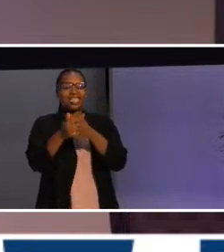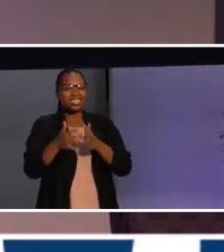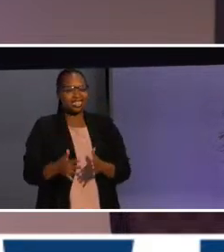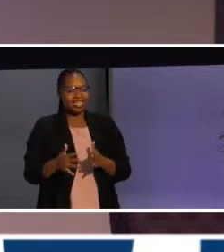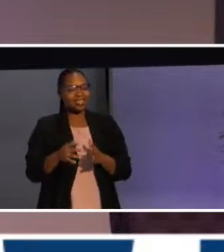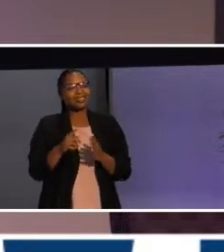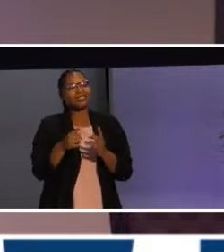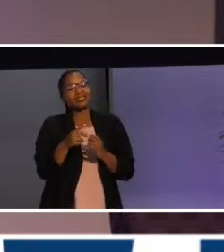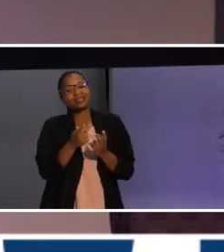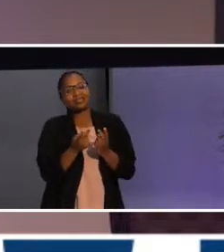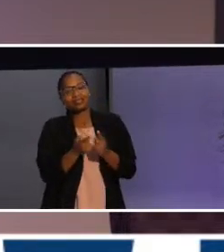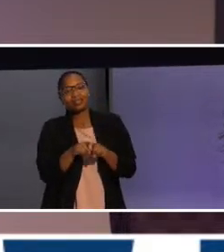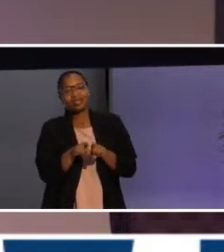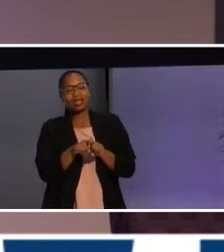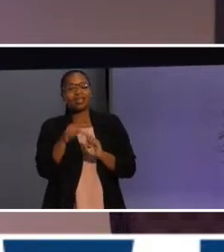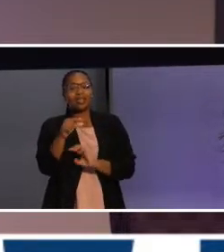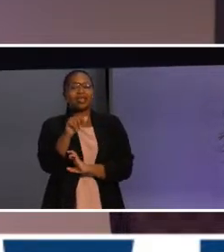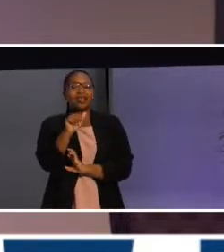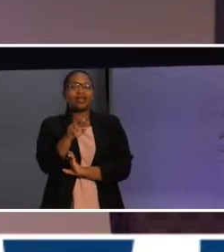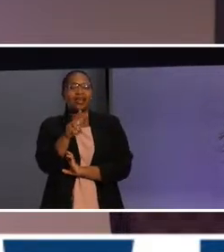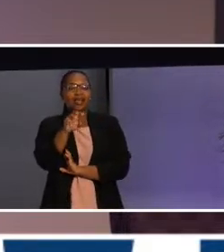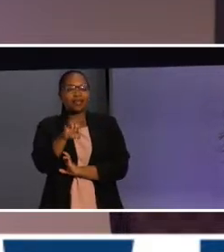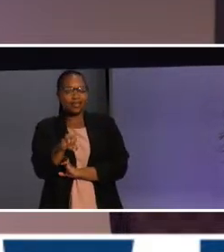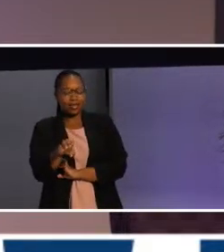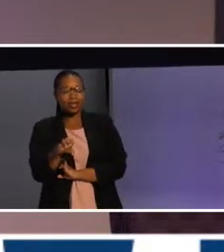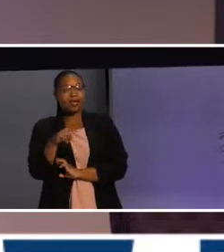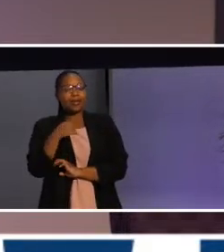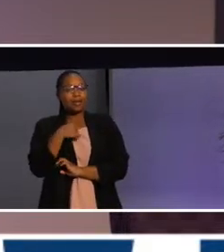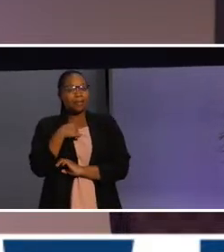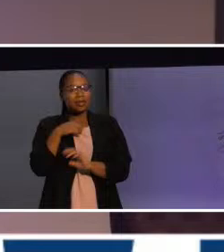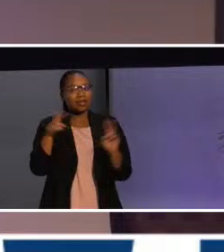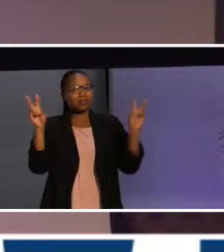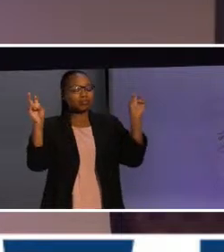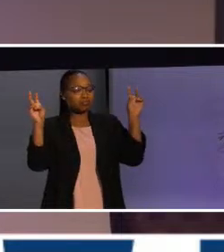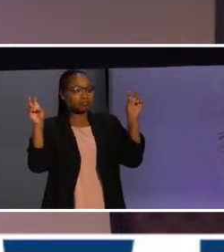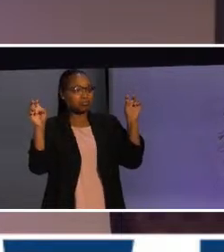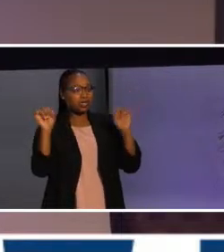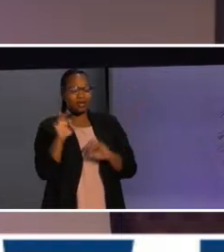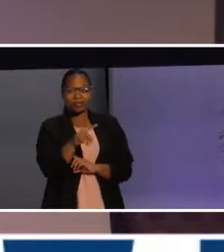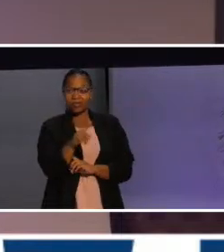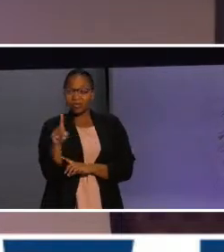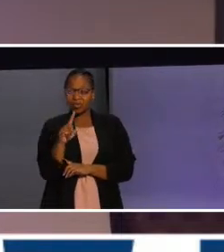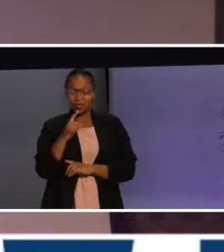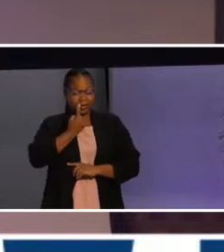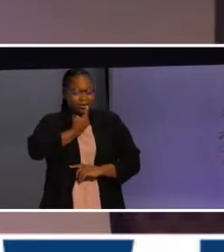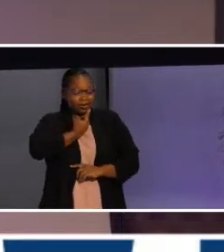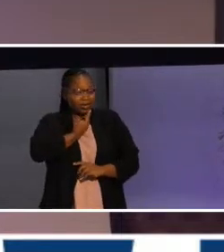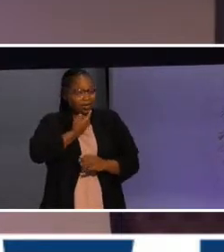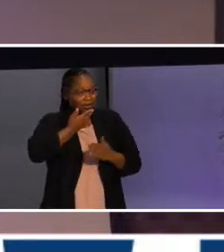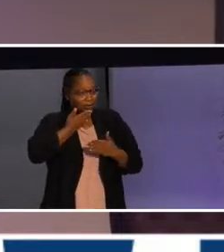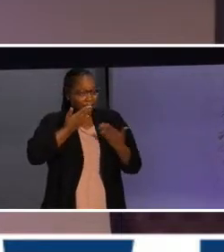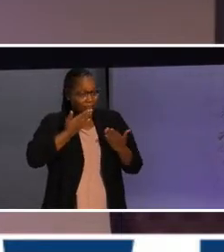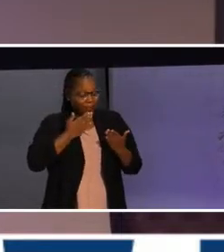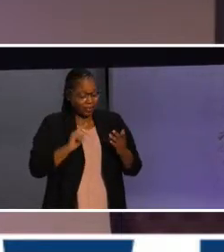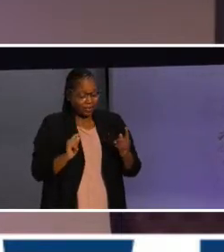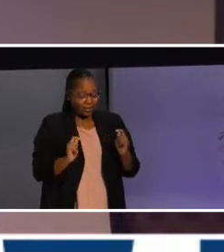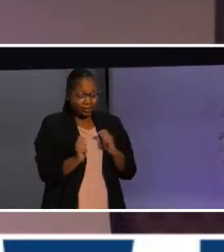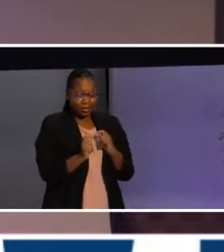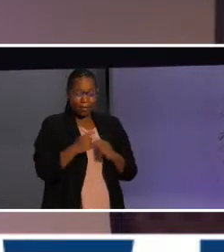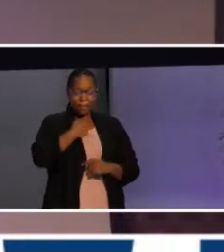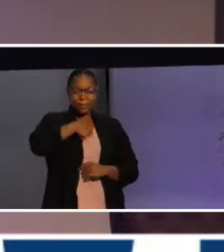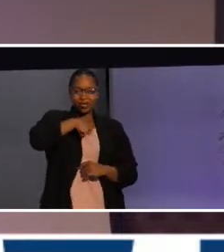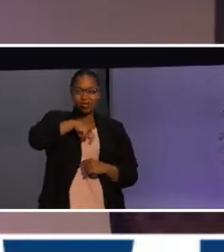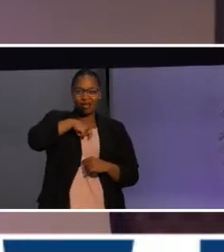Blyden's statement, I quote, "If you are not yourself, if you surrender your